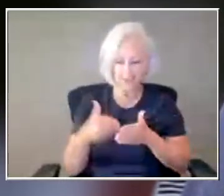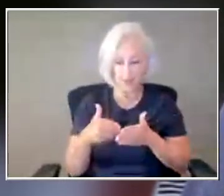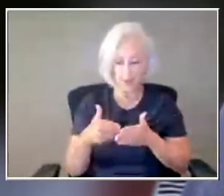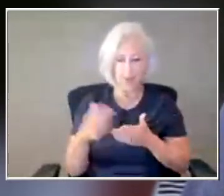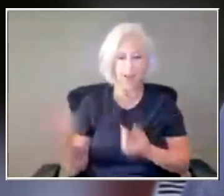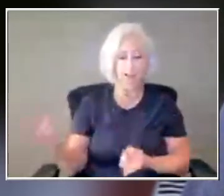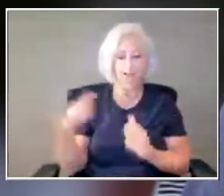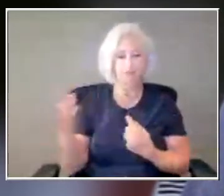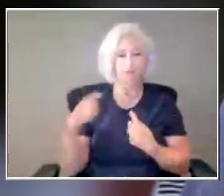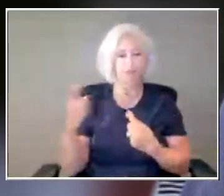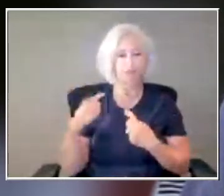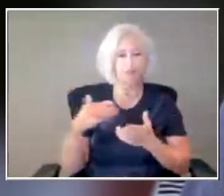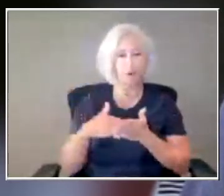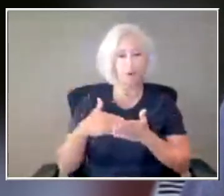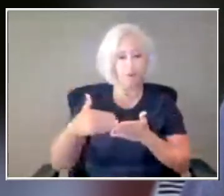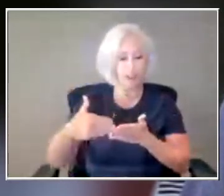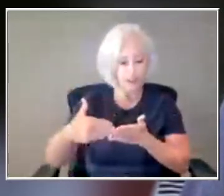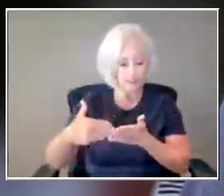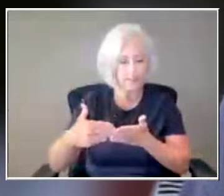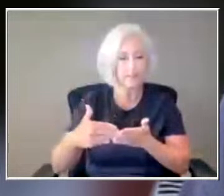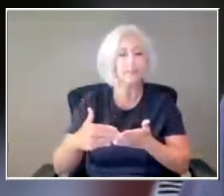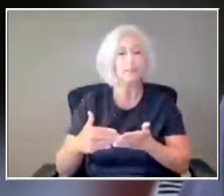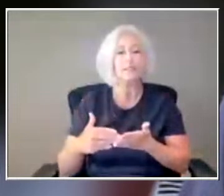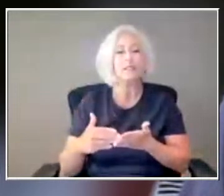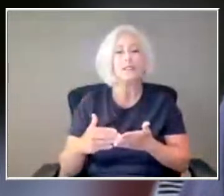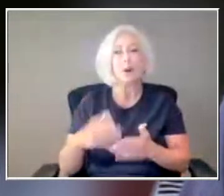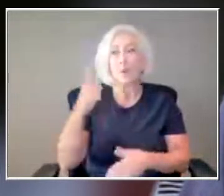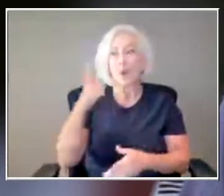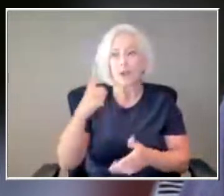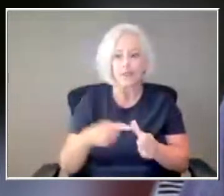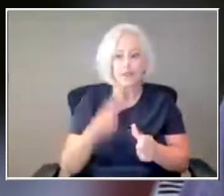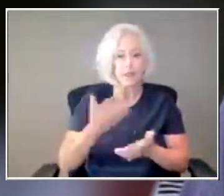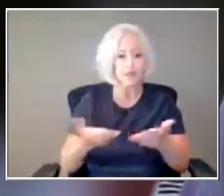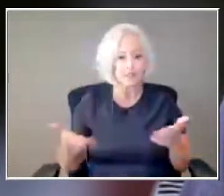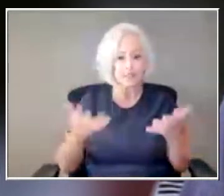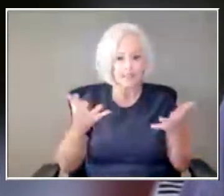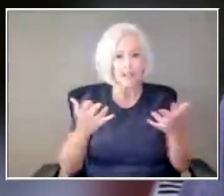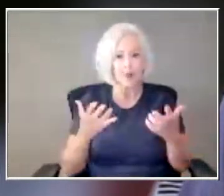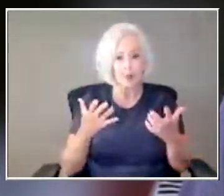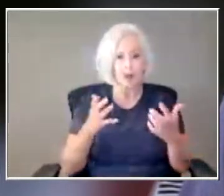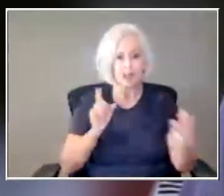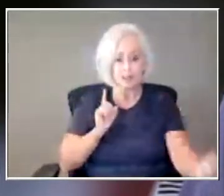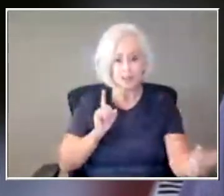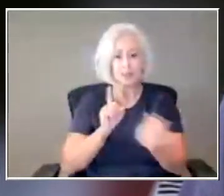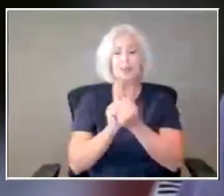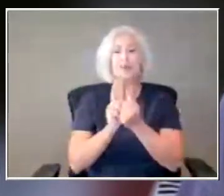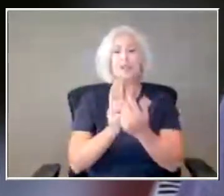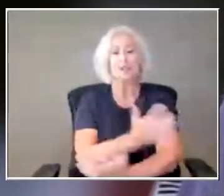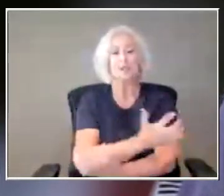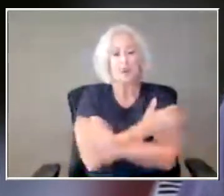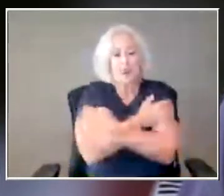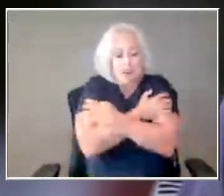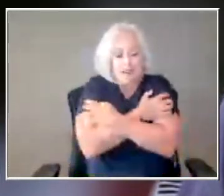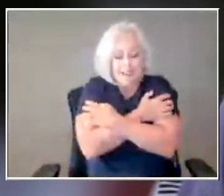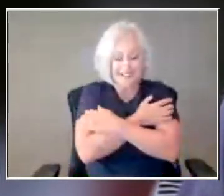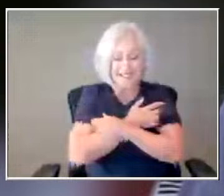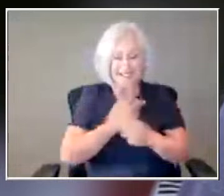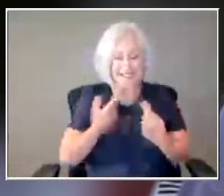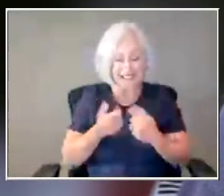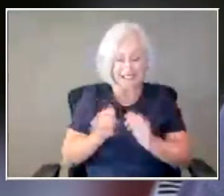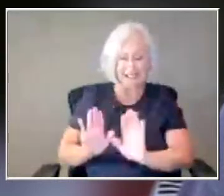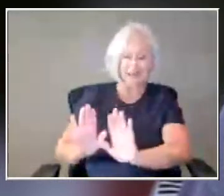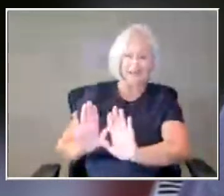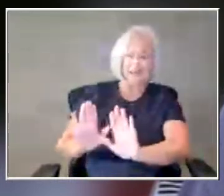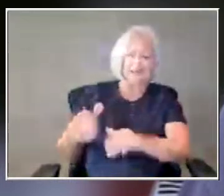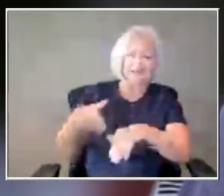over quite regularly. And one of the first things they want to do is give me a hug. And I had to, you know, tell them that,